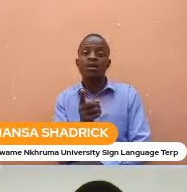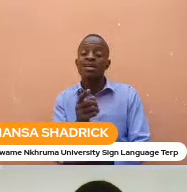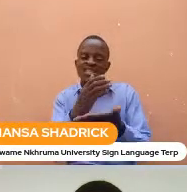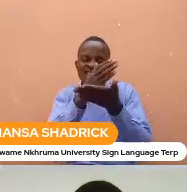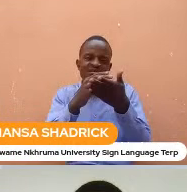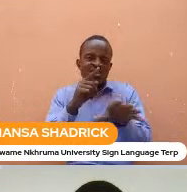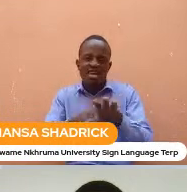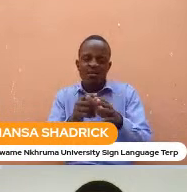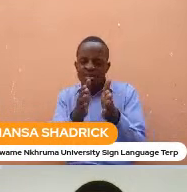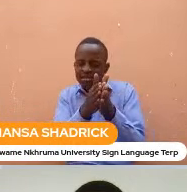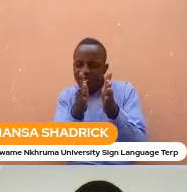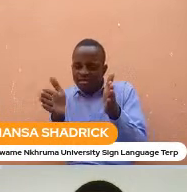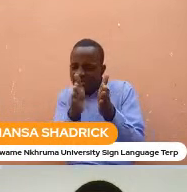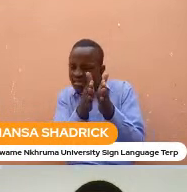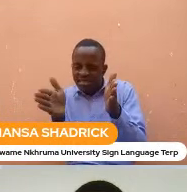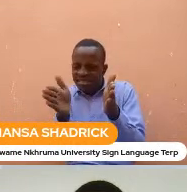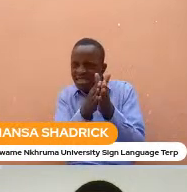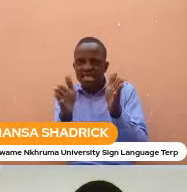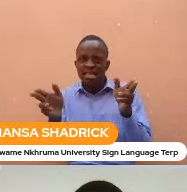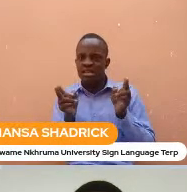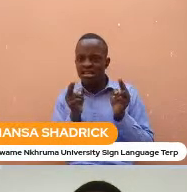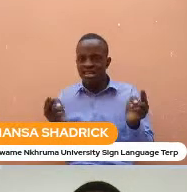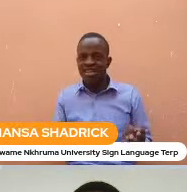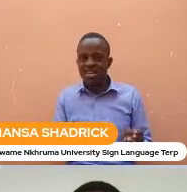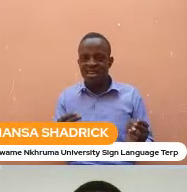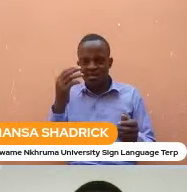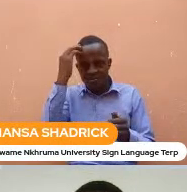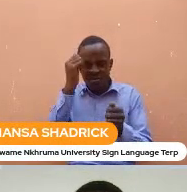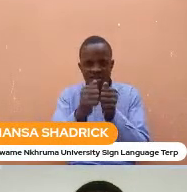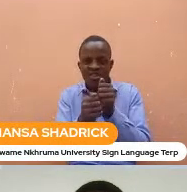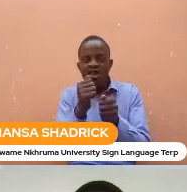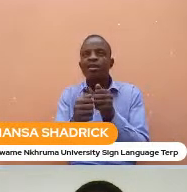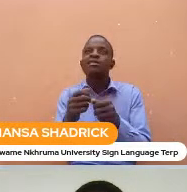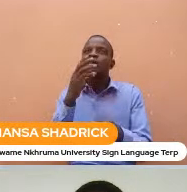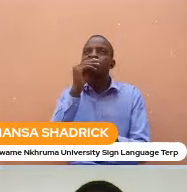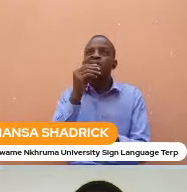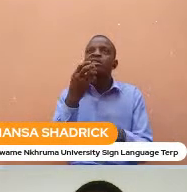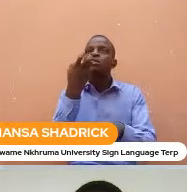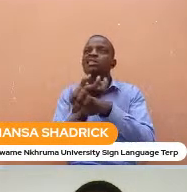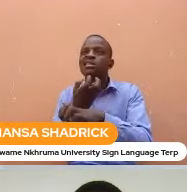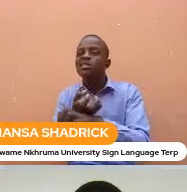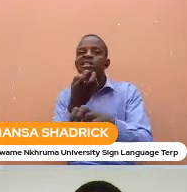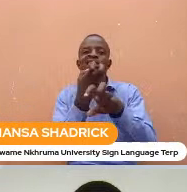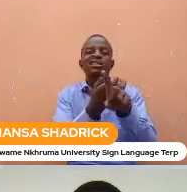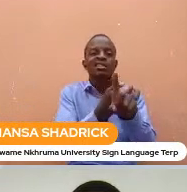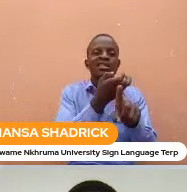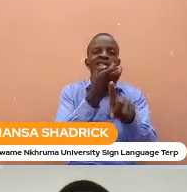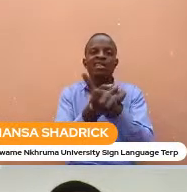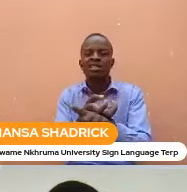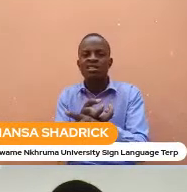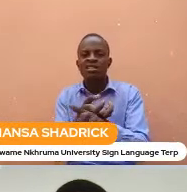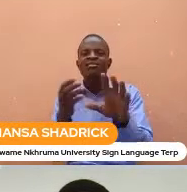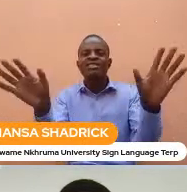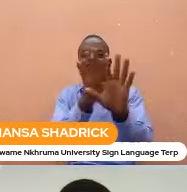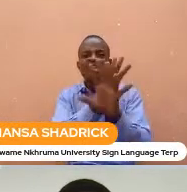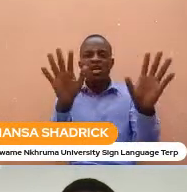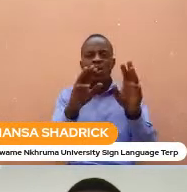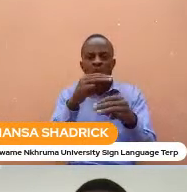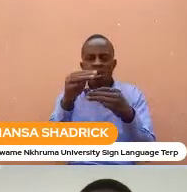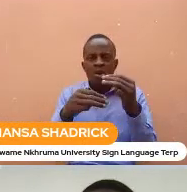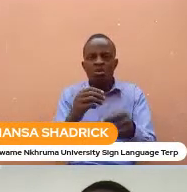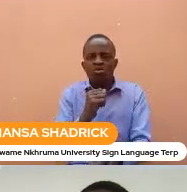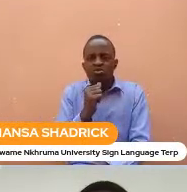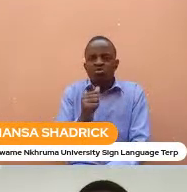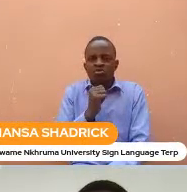the contraceptives are in your body as infertility, but no, it's just a phase that it takes for the hormones to wear